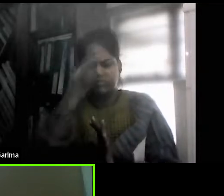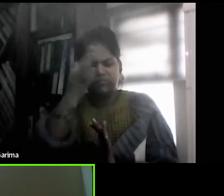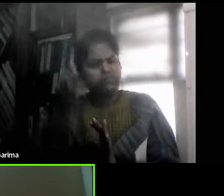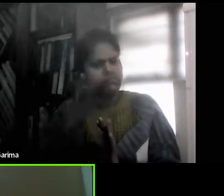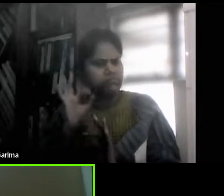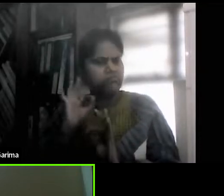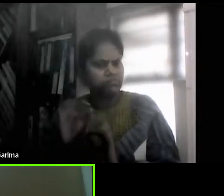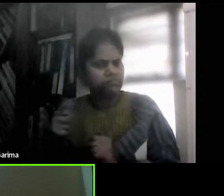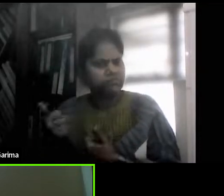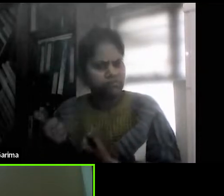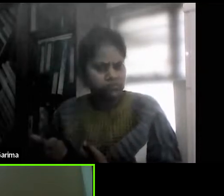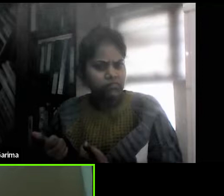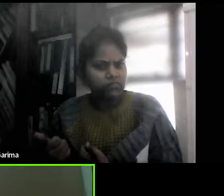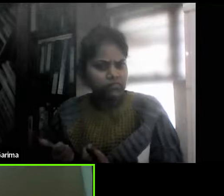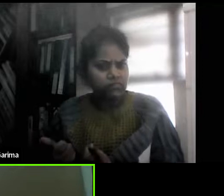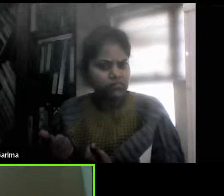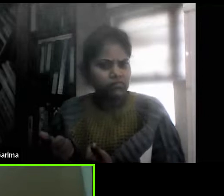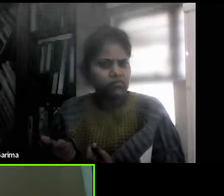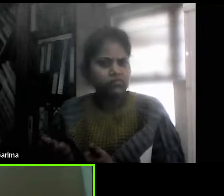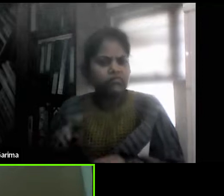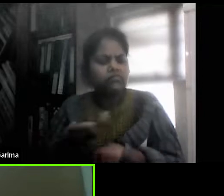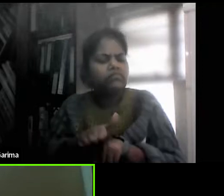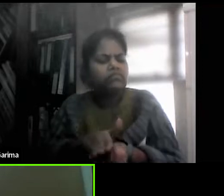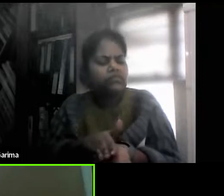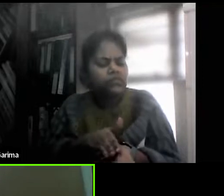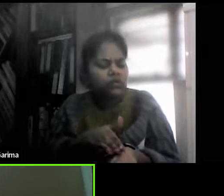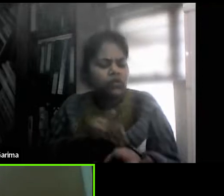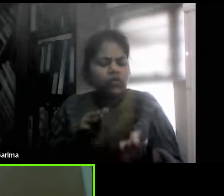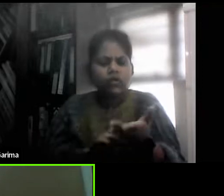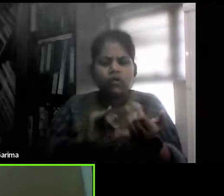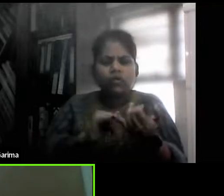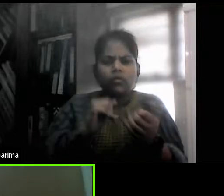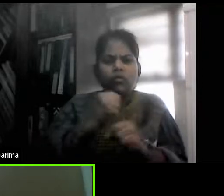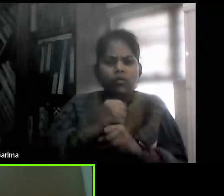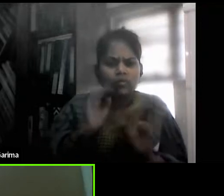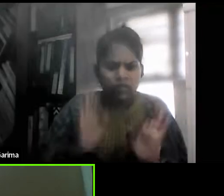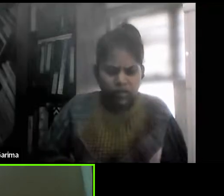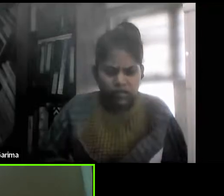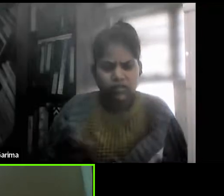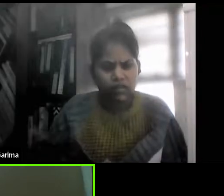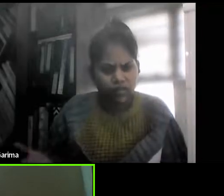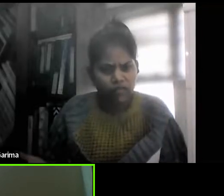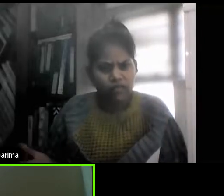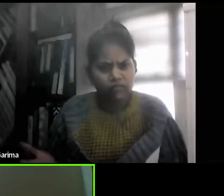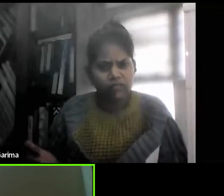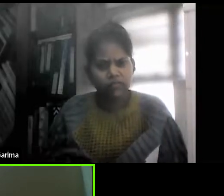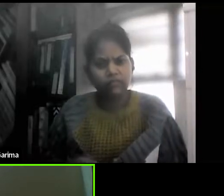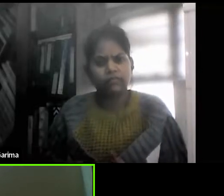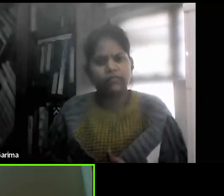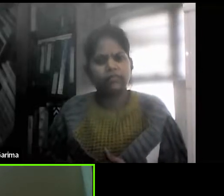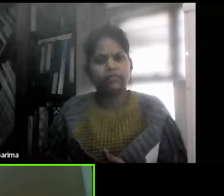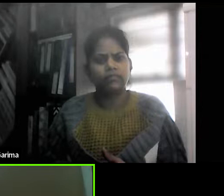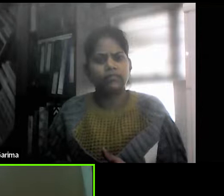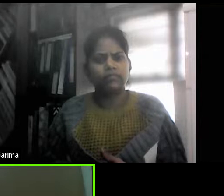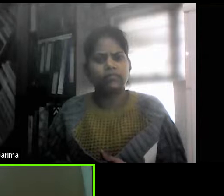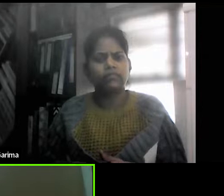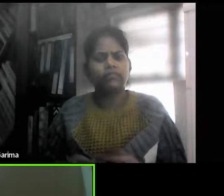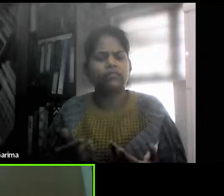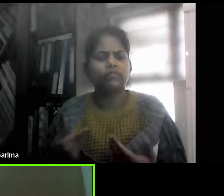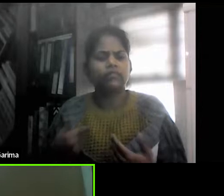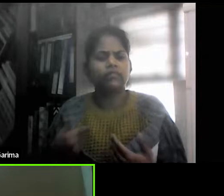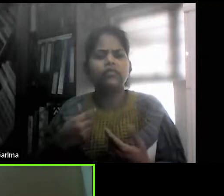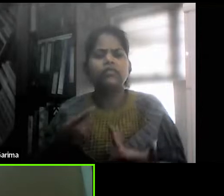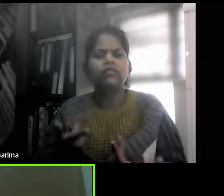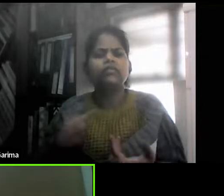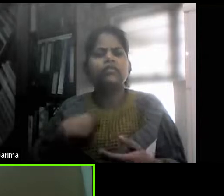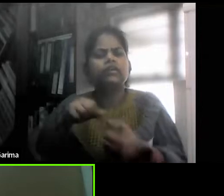So there are like a slew of messages were actually introduced by the DMK government, and it is still, said by